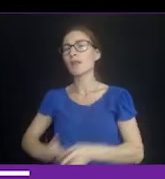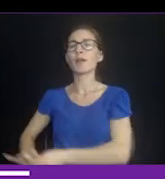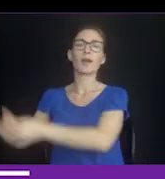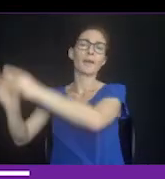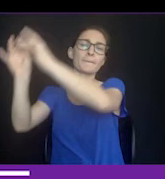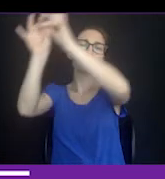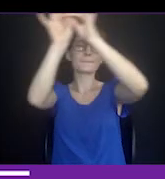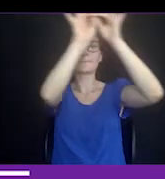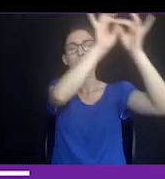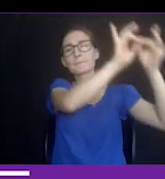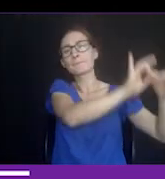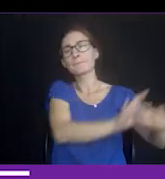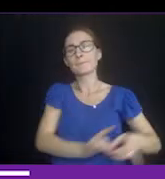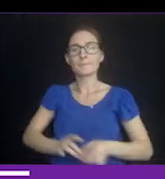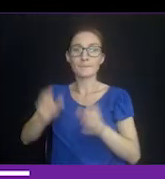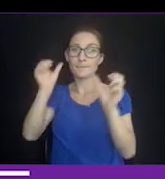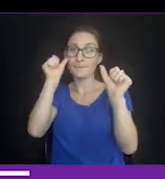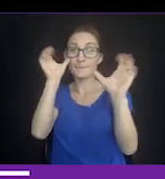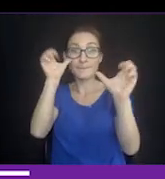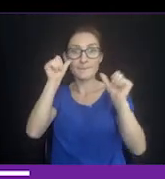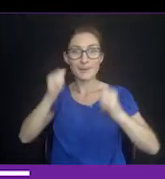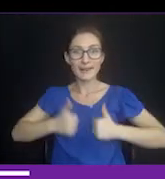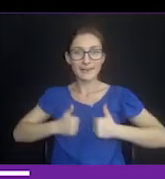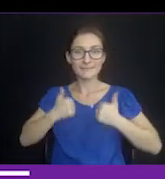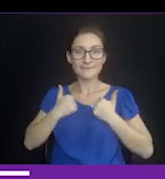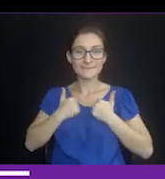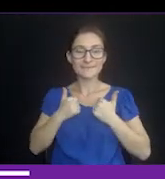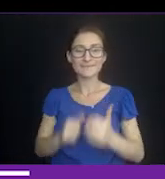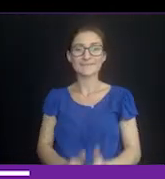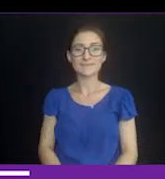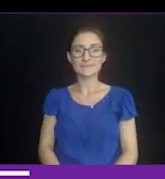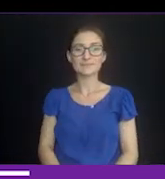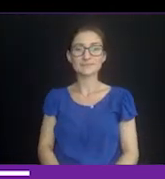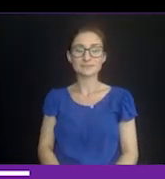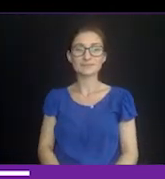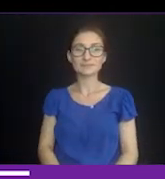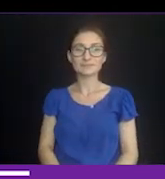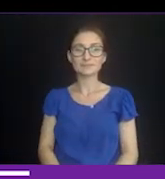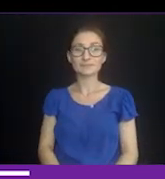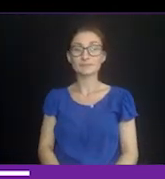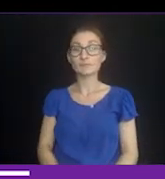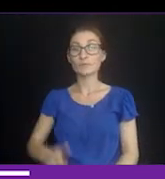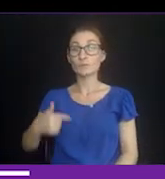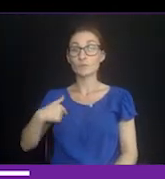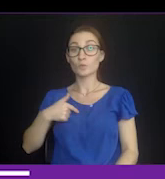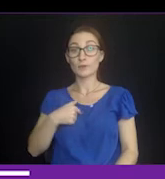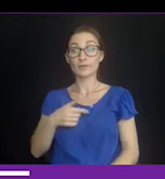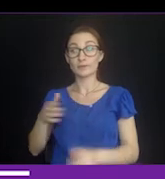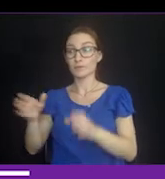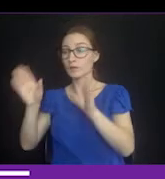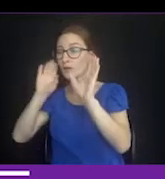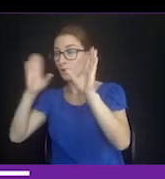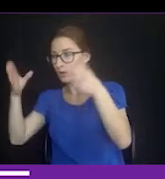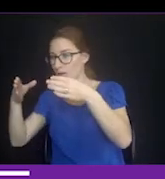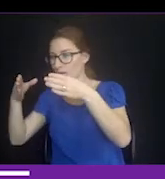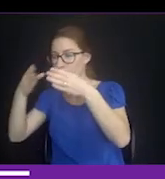that you're just really one with the universe and amazed by existence